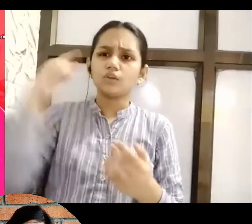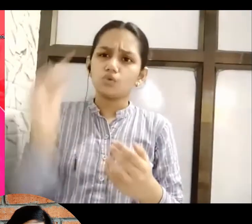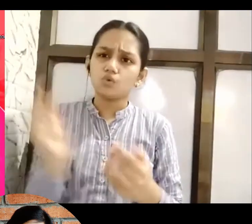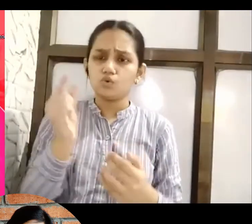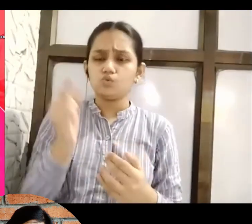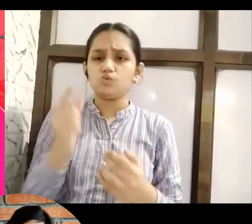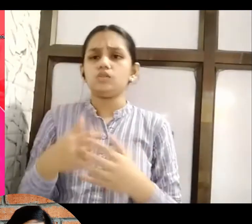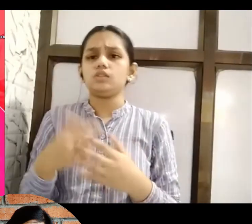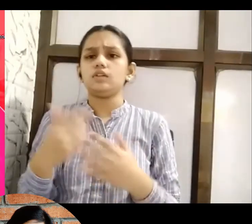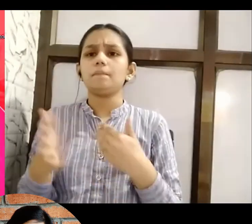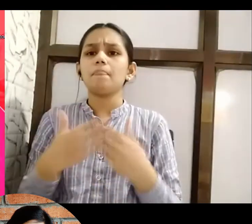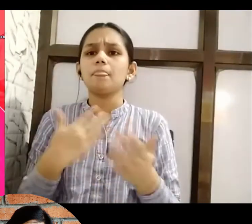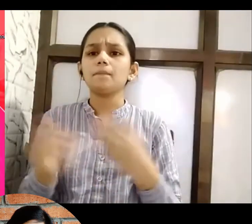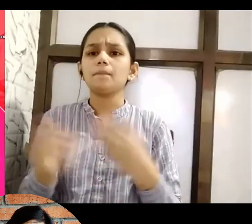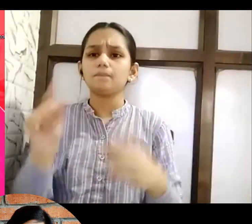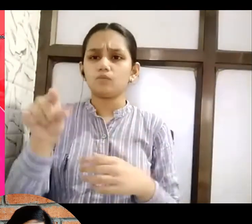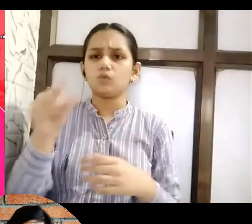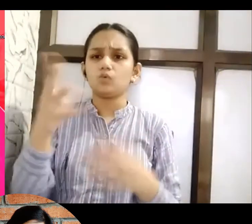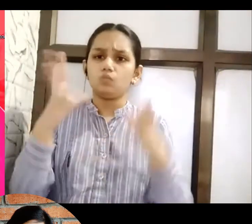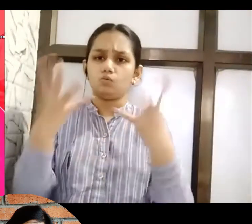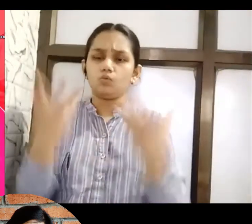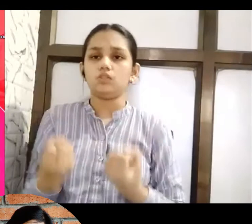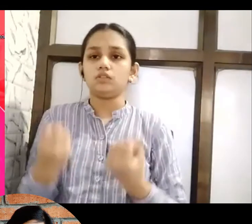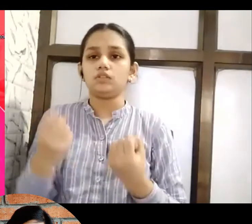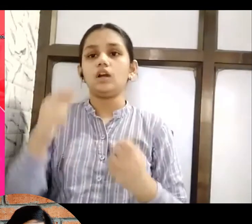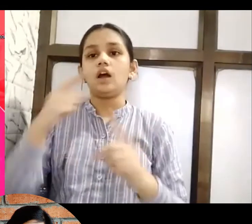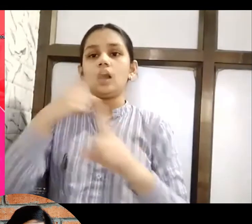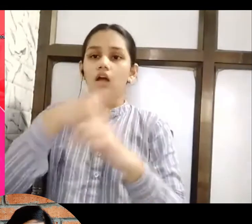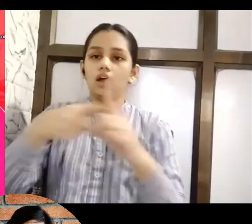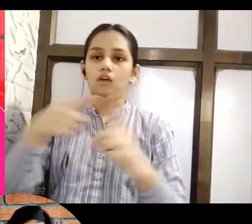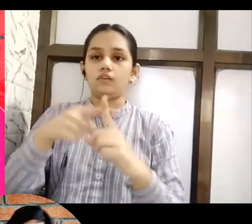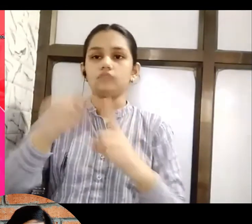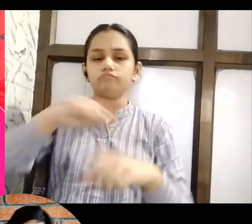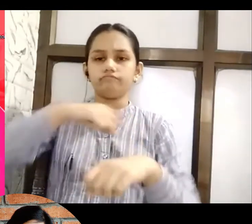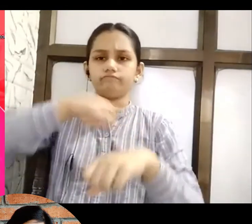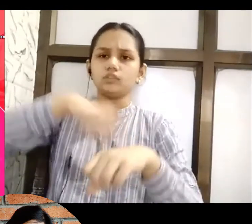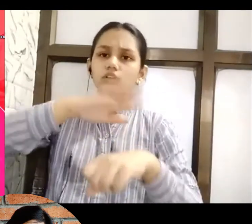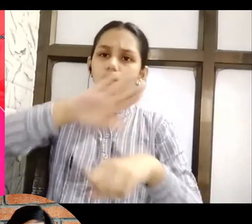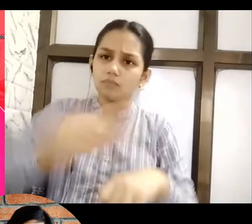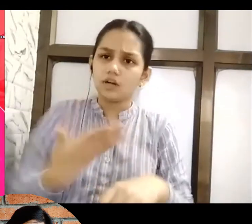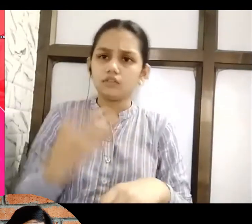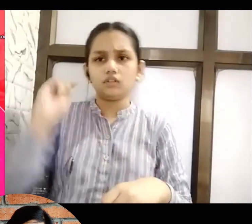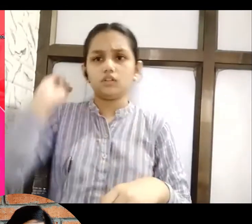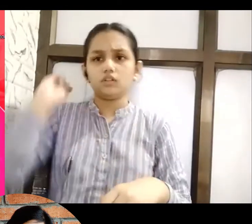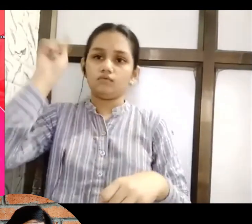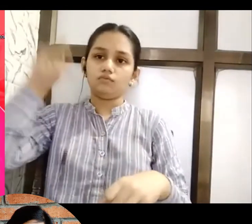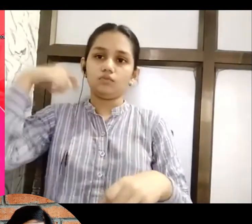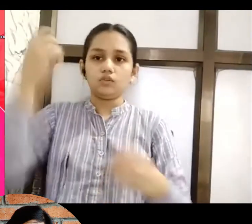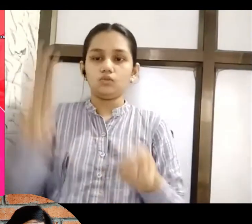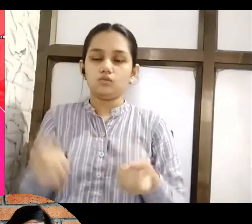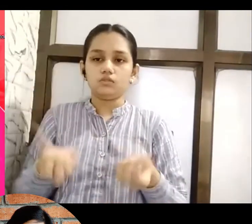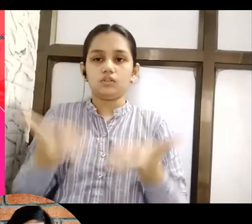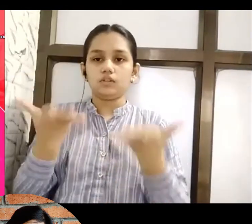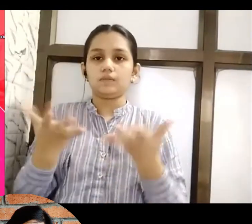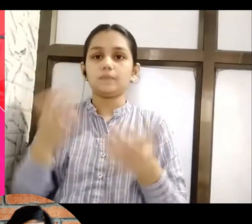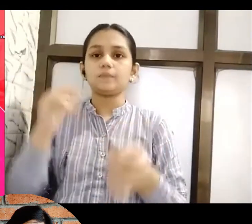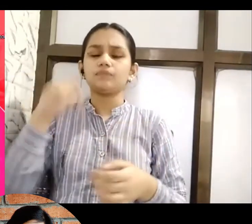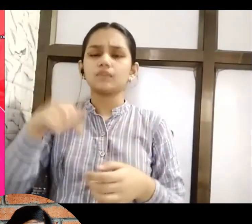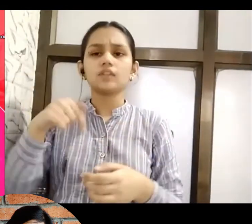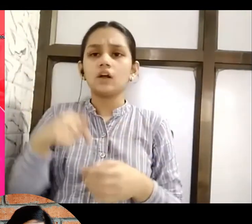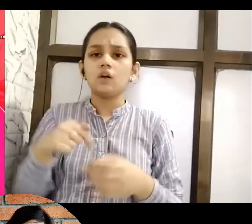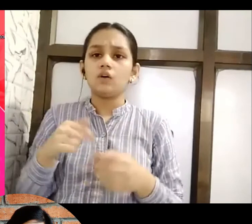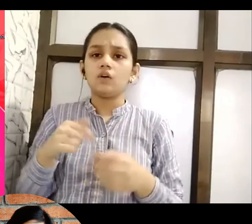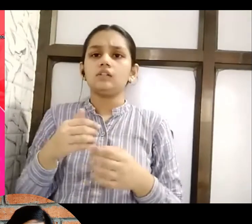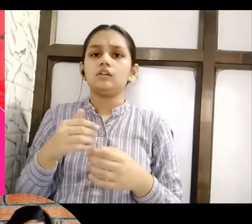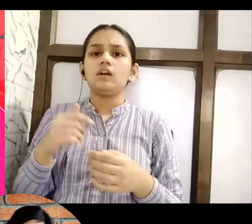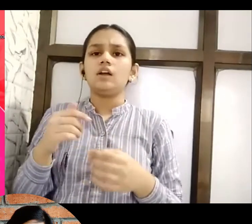do videos, after half an hour, we will do videos. In videos, we can animate them. Right now, I am not